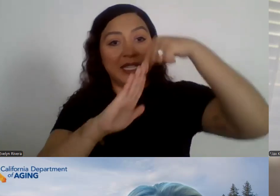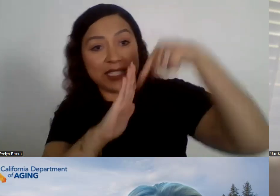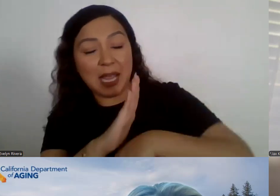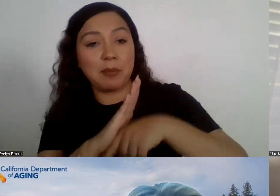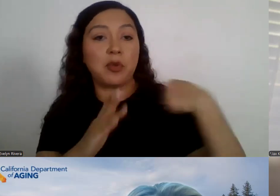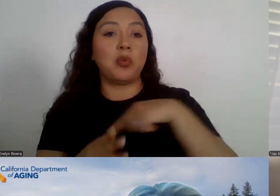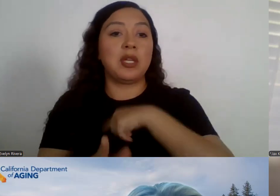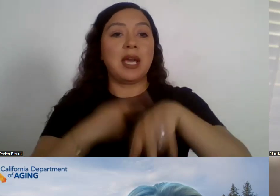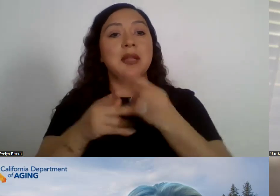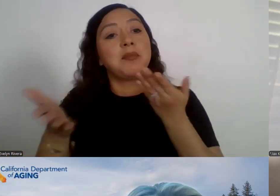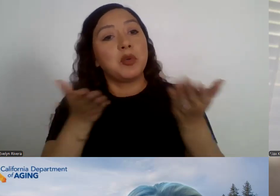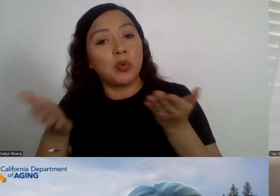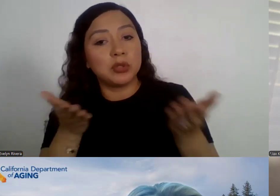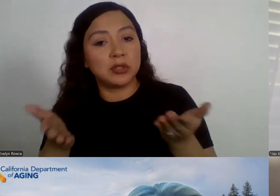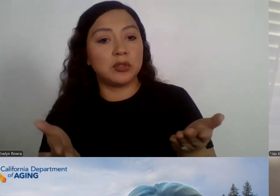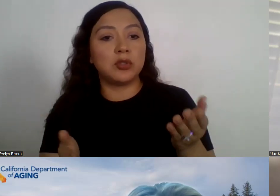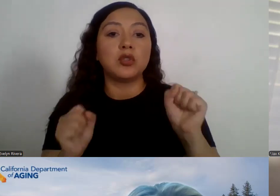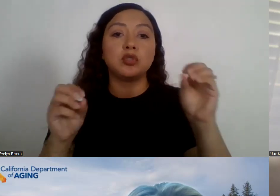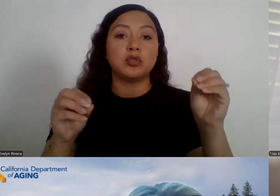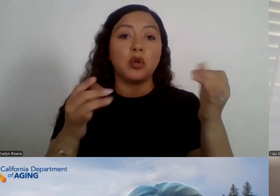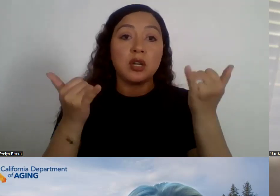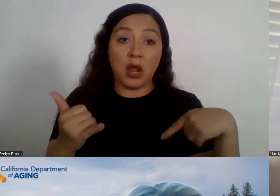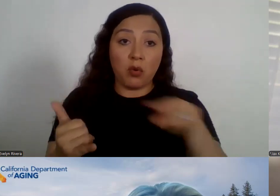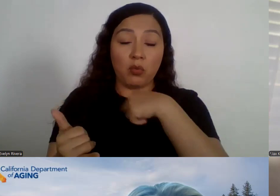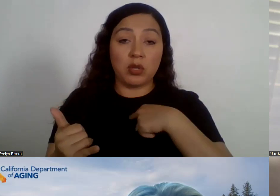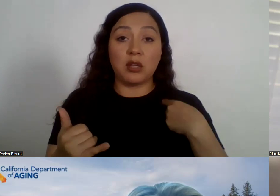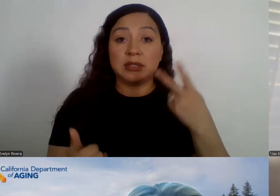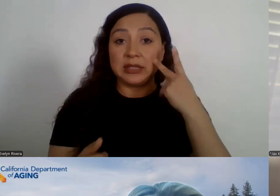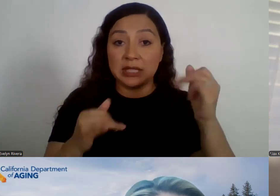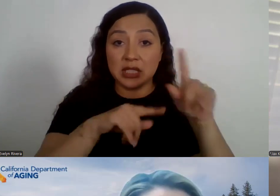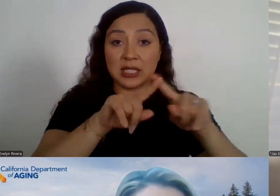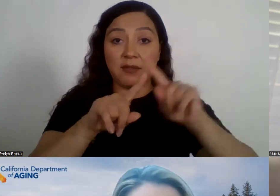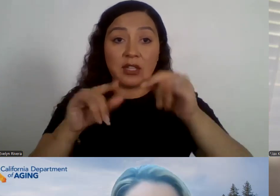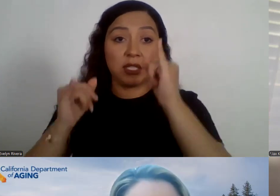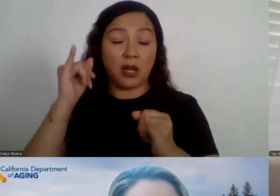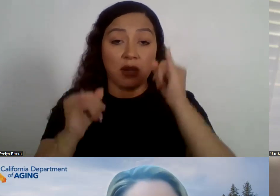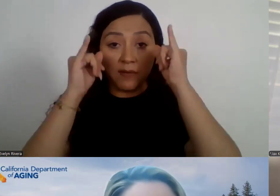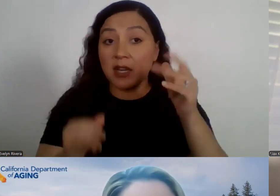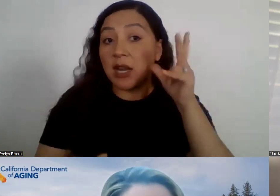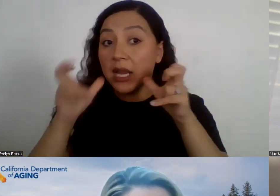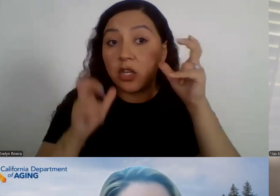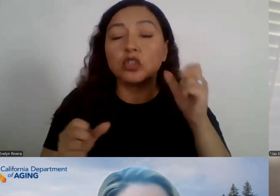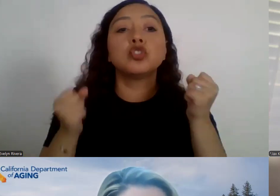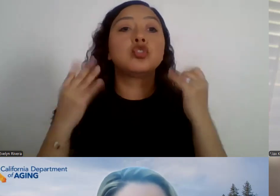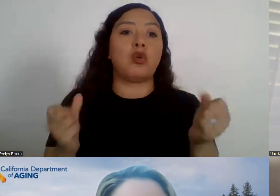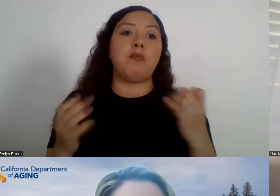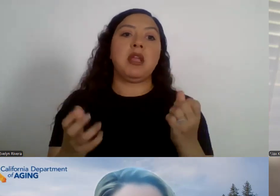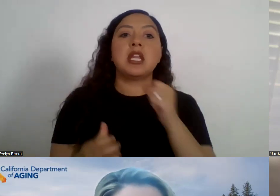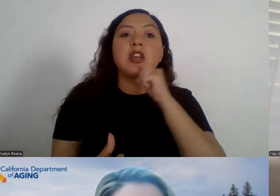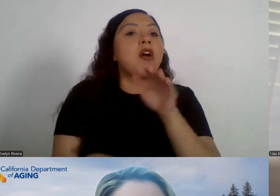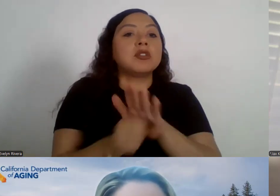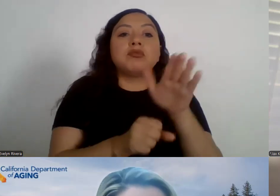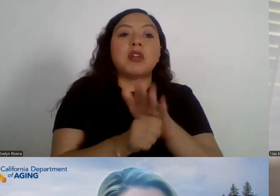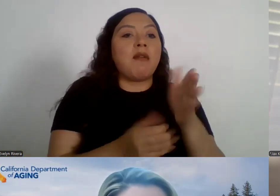as I'm listening to all the individuals that are on this call, there are so many underserved communities that do not know